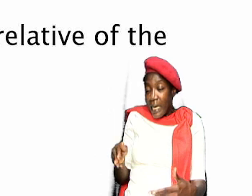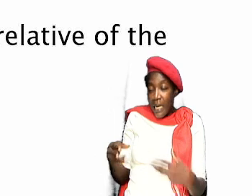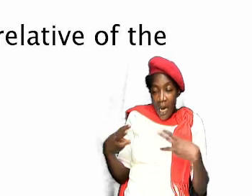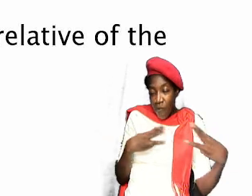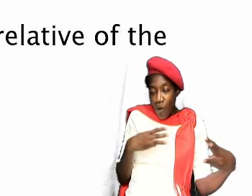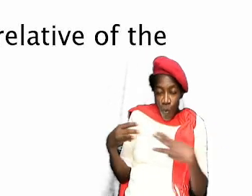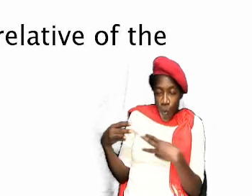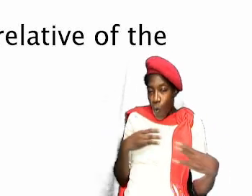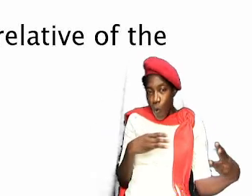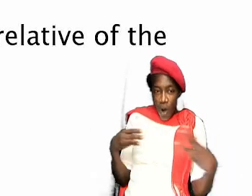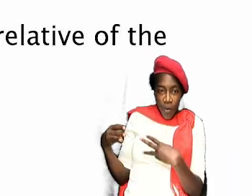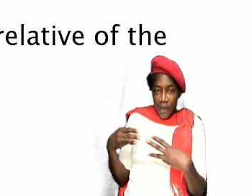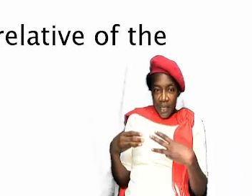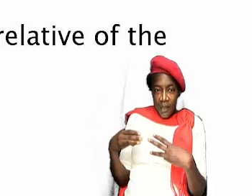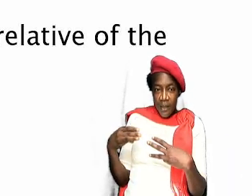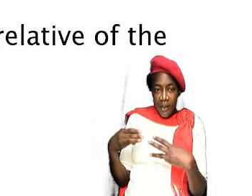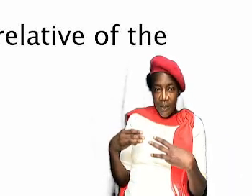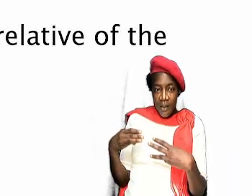2 Samuel 9,